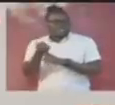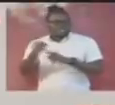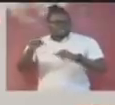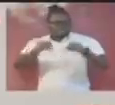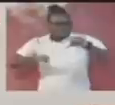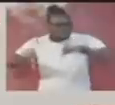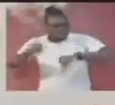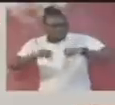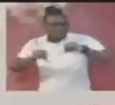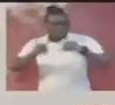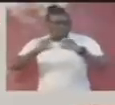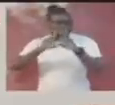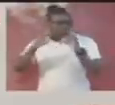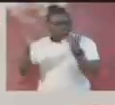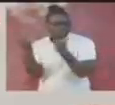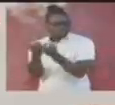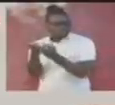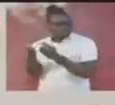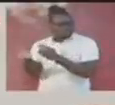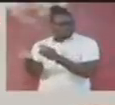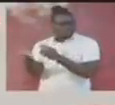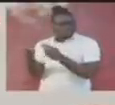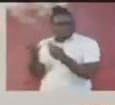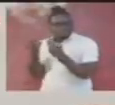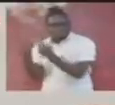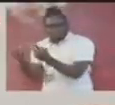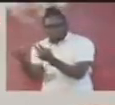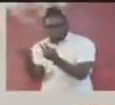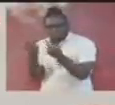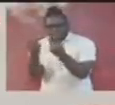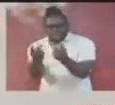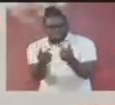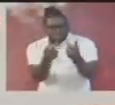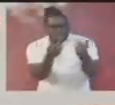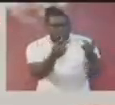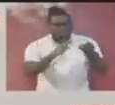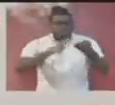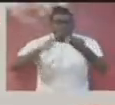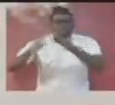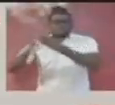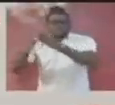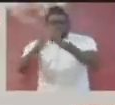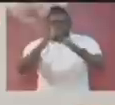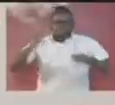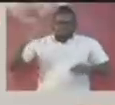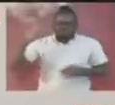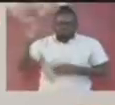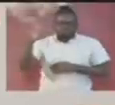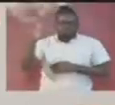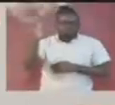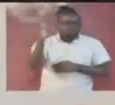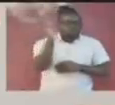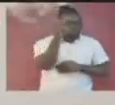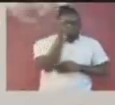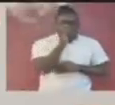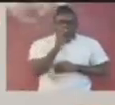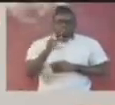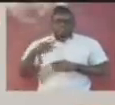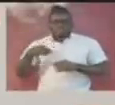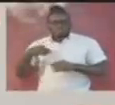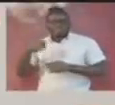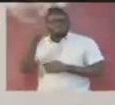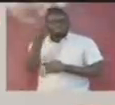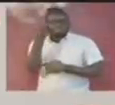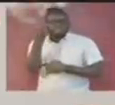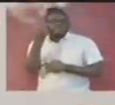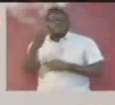into communities, to talk to people, so we could allay their fears. I mean, if you have a fear of something